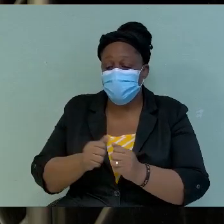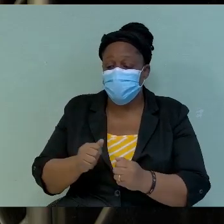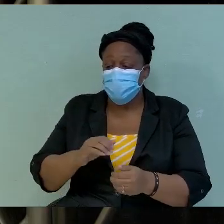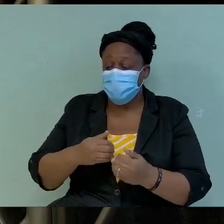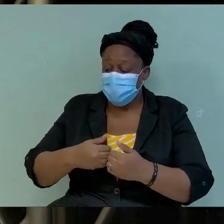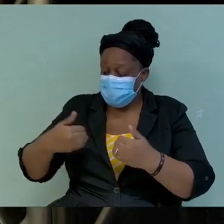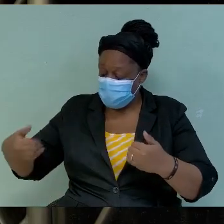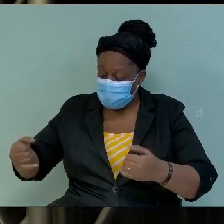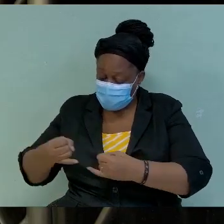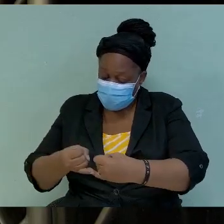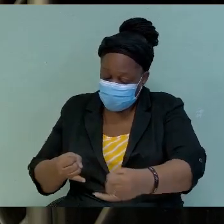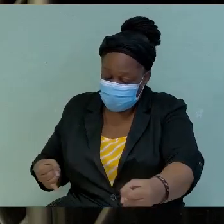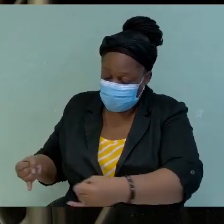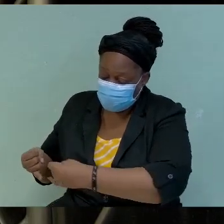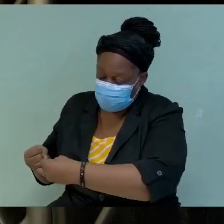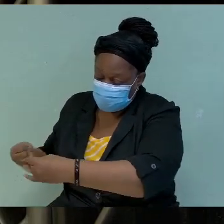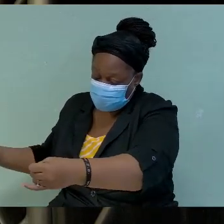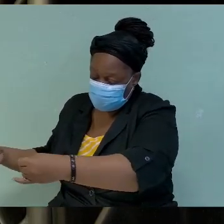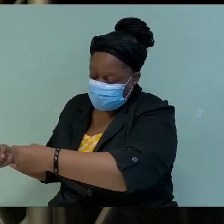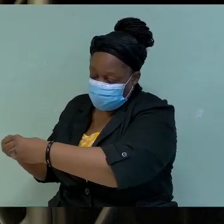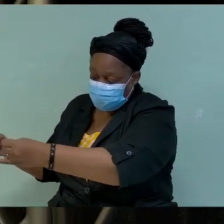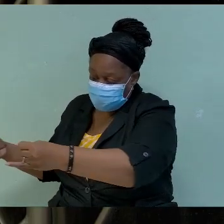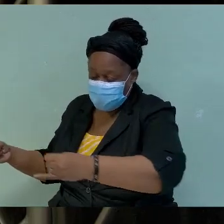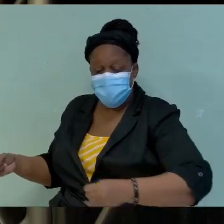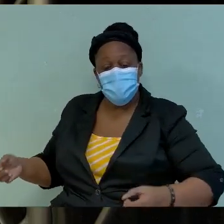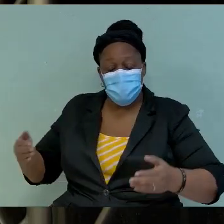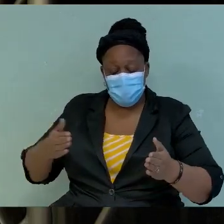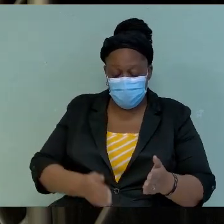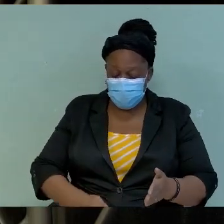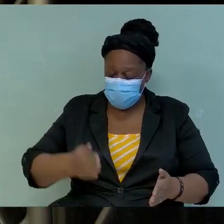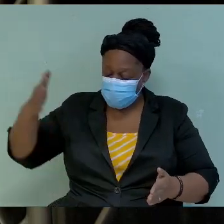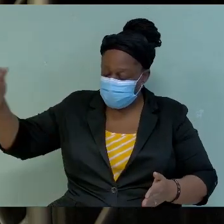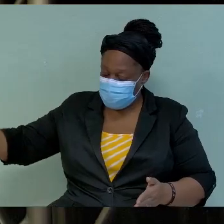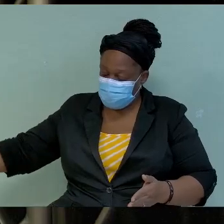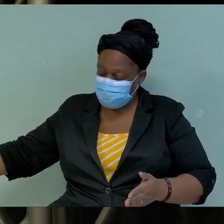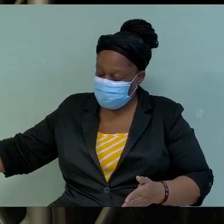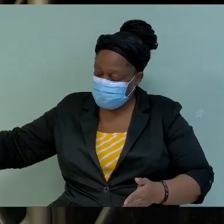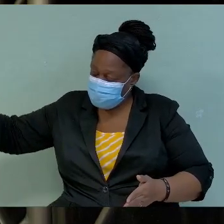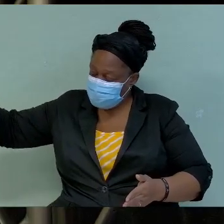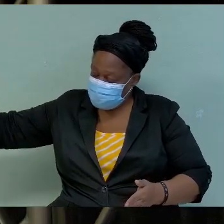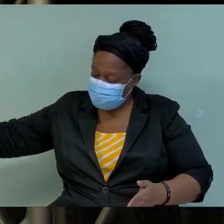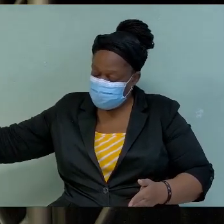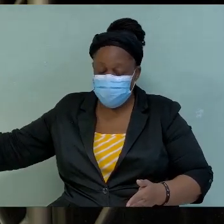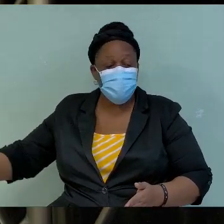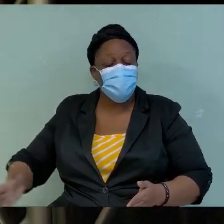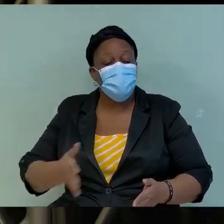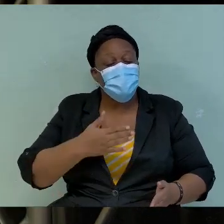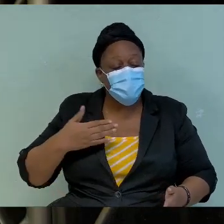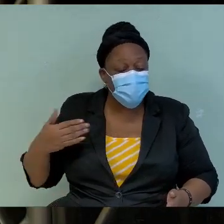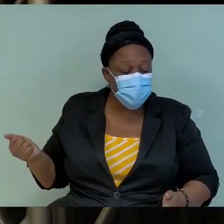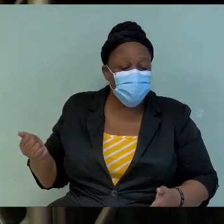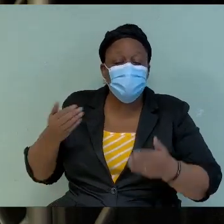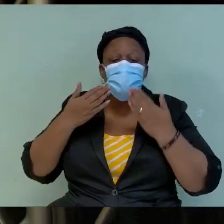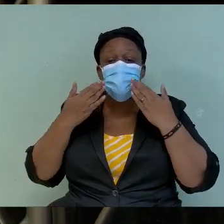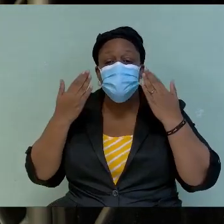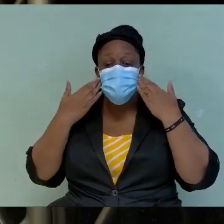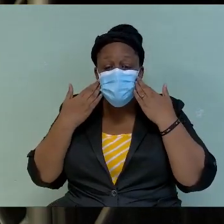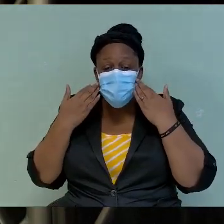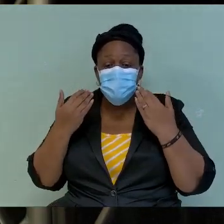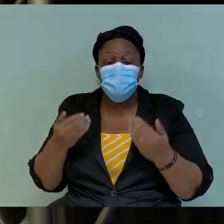being shut down, you will either be taken to court or some other measures will be taken against you. So therefore, you